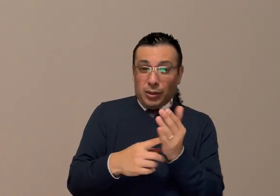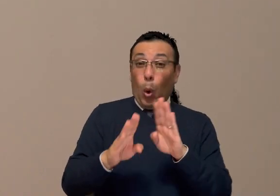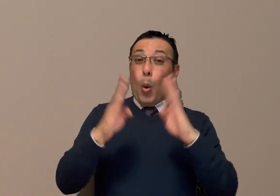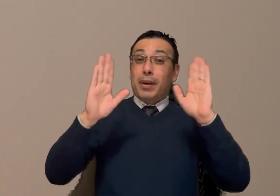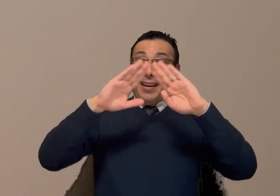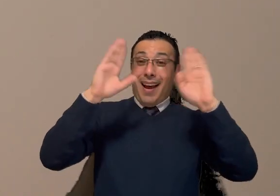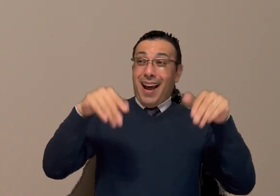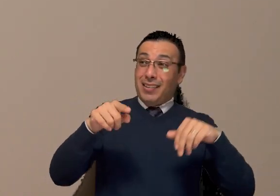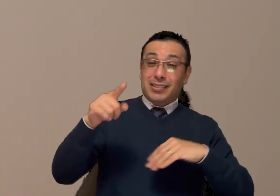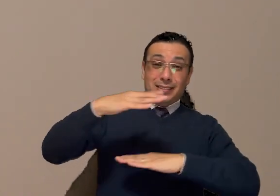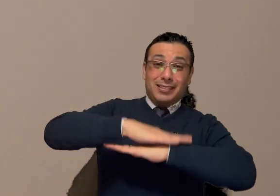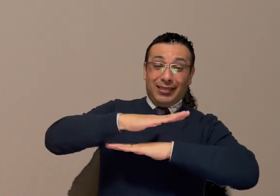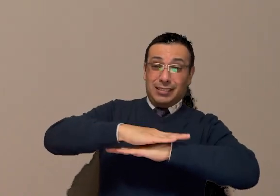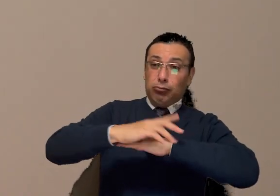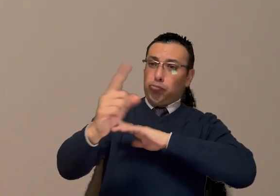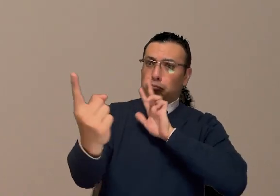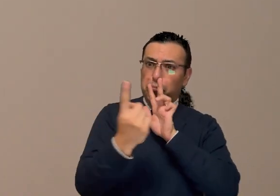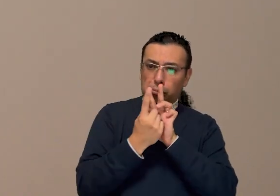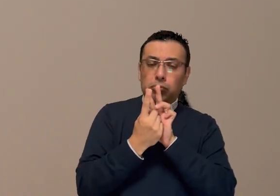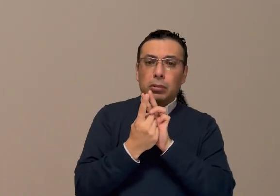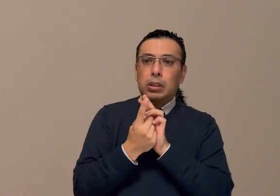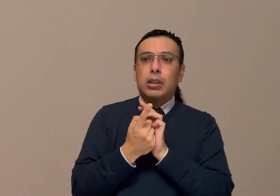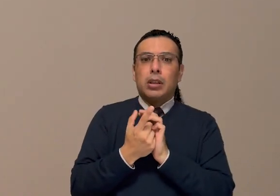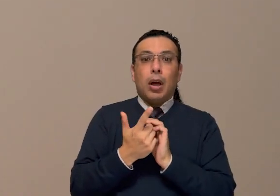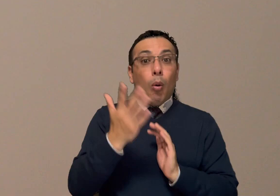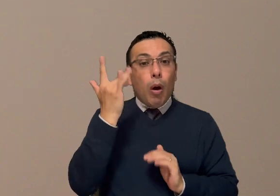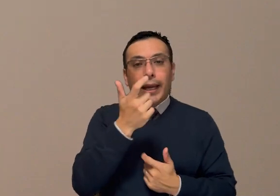BOEM in the draft environmental impact statement process.